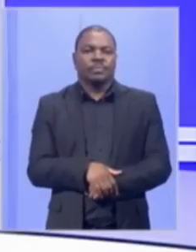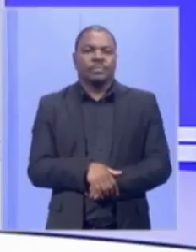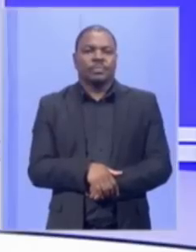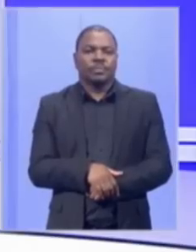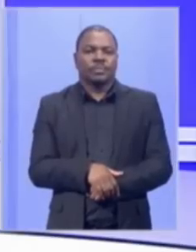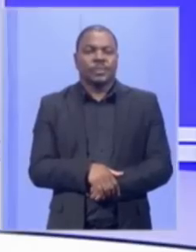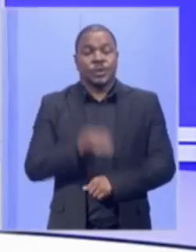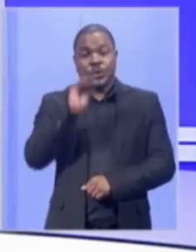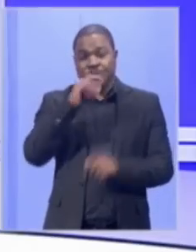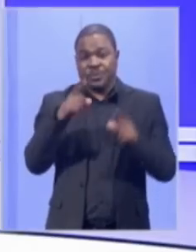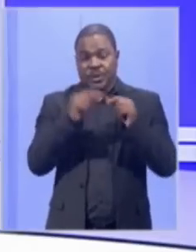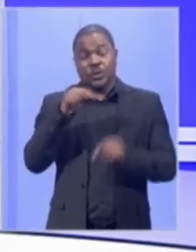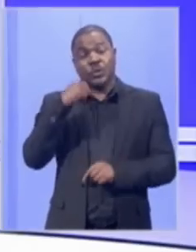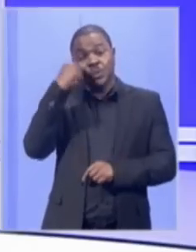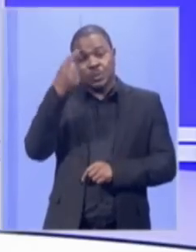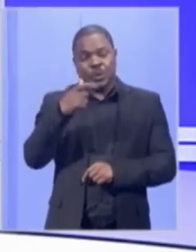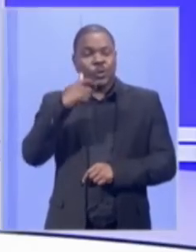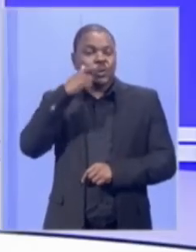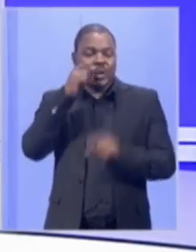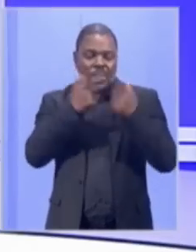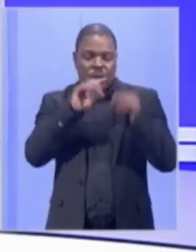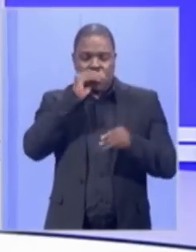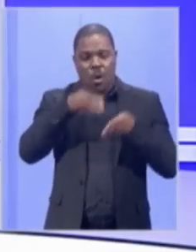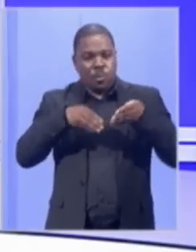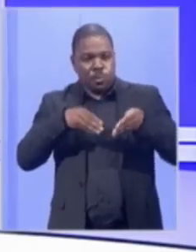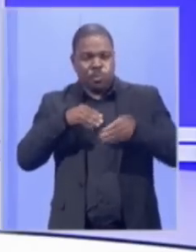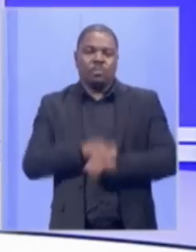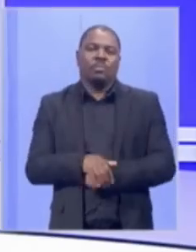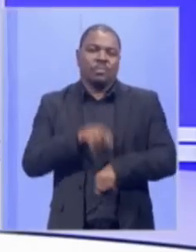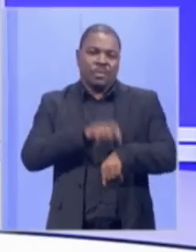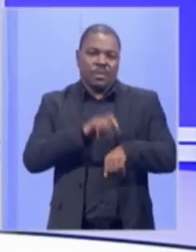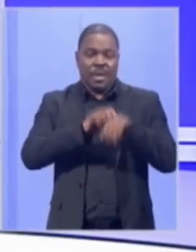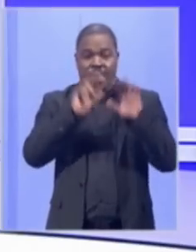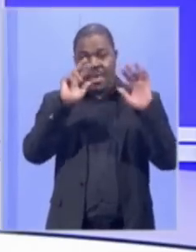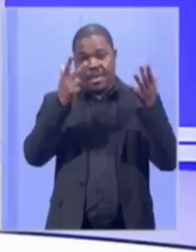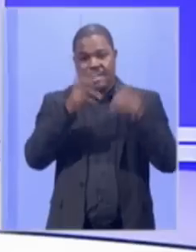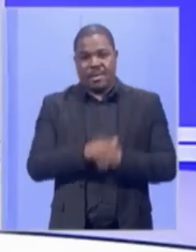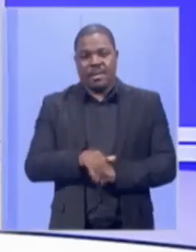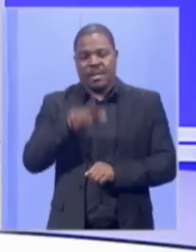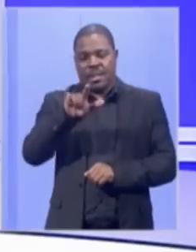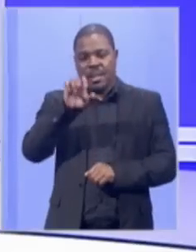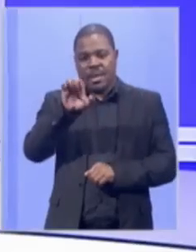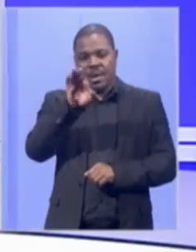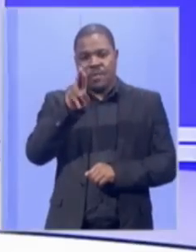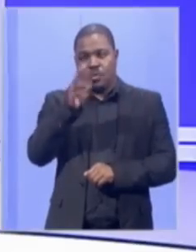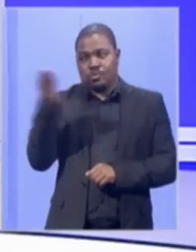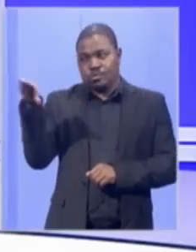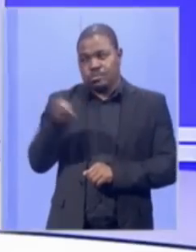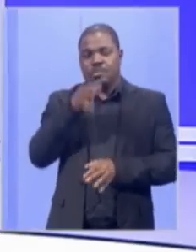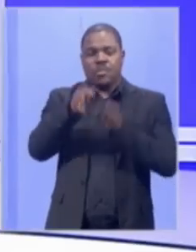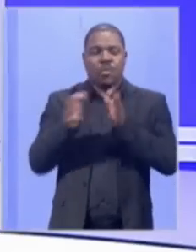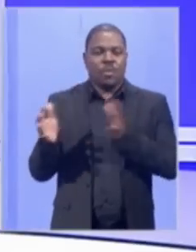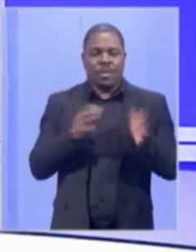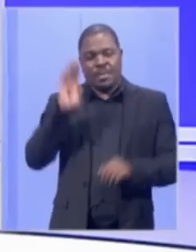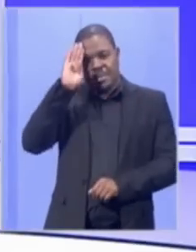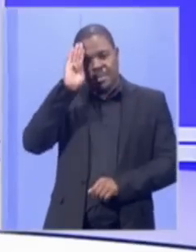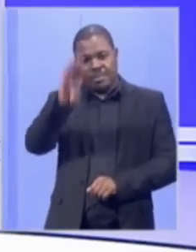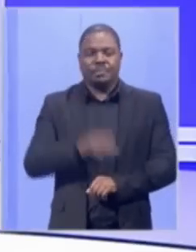Ke pheto moikopana le moifo wa ditaba tsa Setswana hosane ka hora ya borobedi le fumutang wa latela ka bolipi